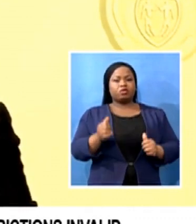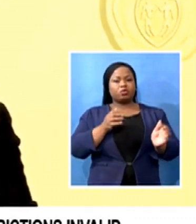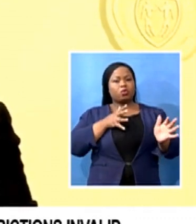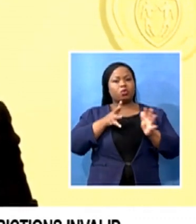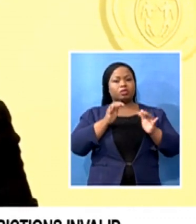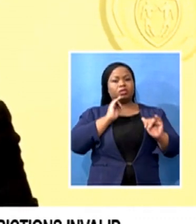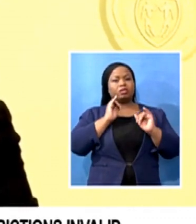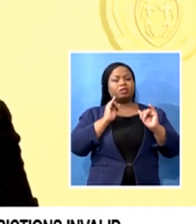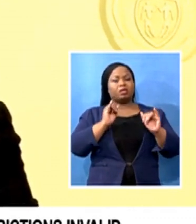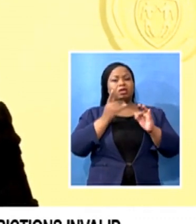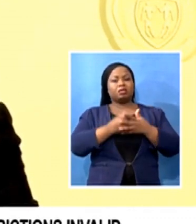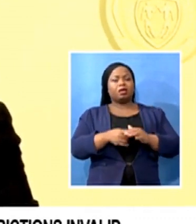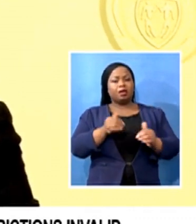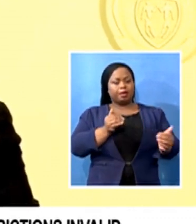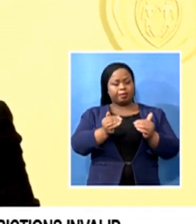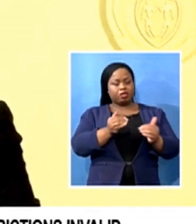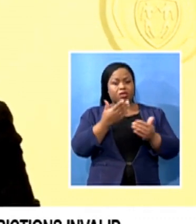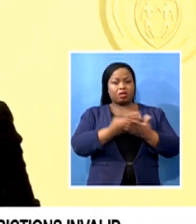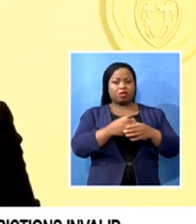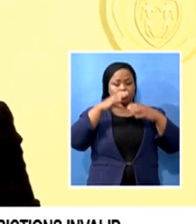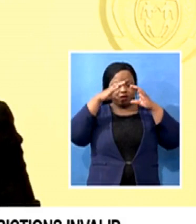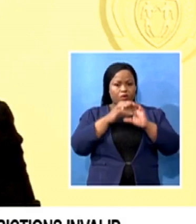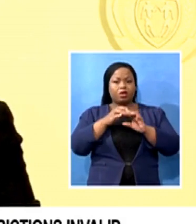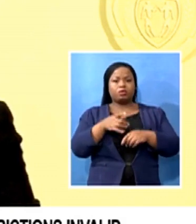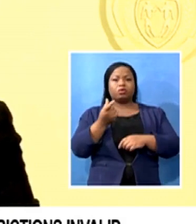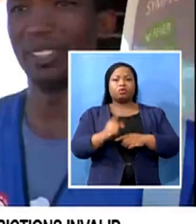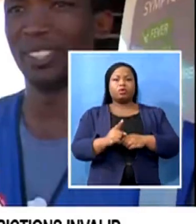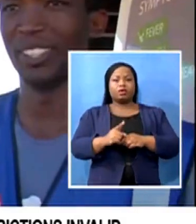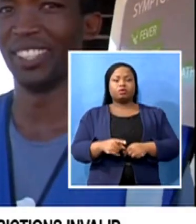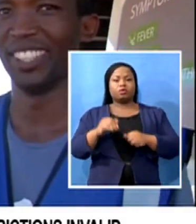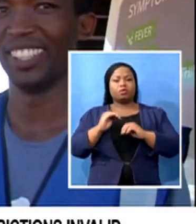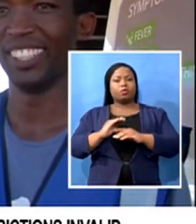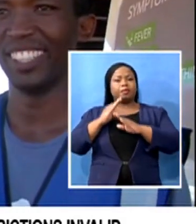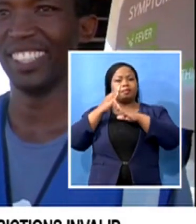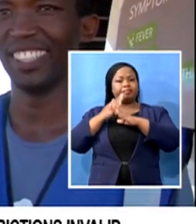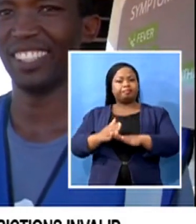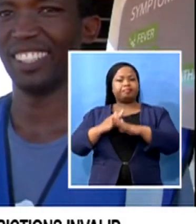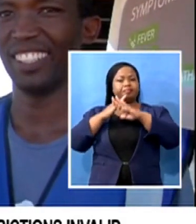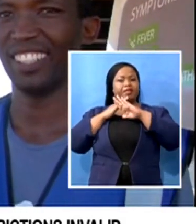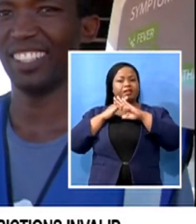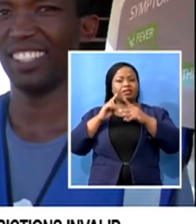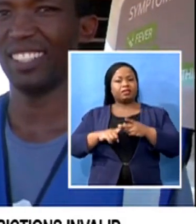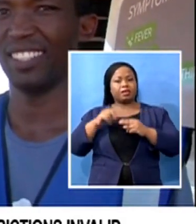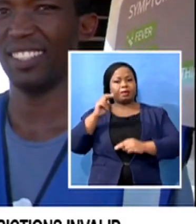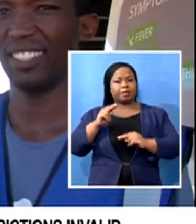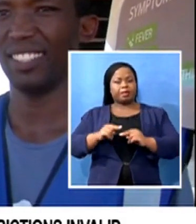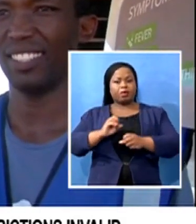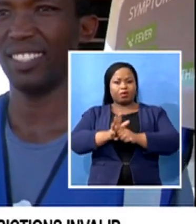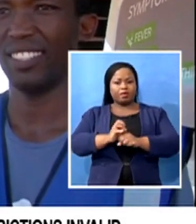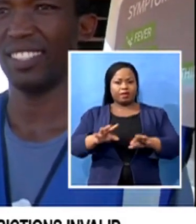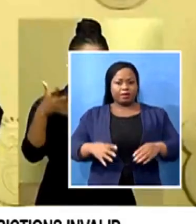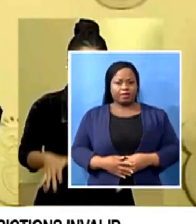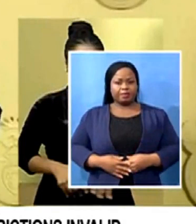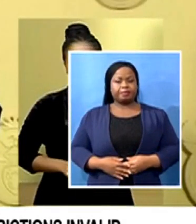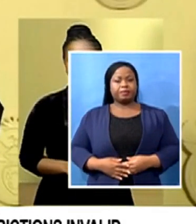on preventing and reducing the outbreak of this virus. Measures permitted by the Constitution to contain an